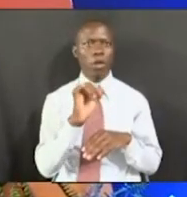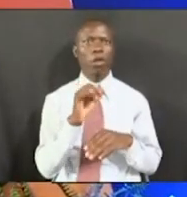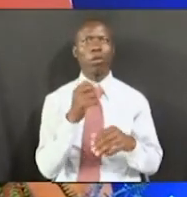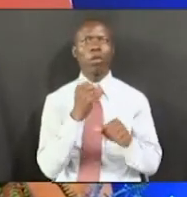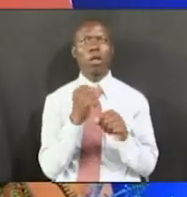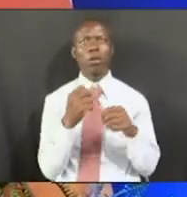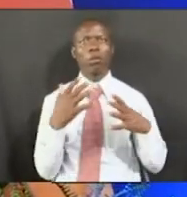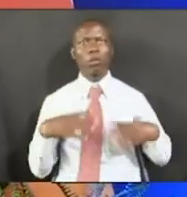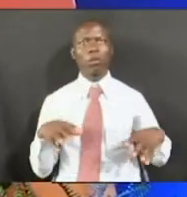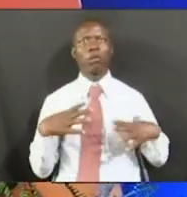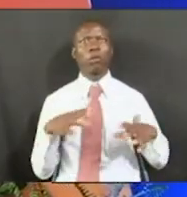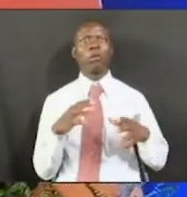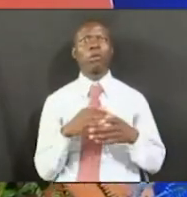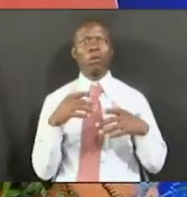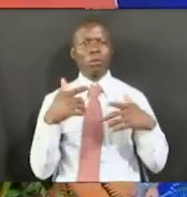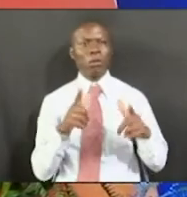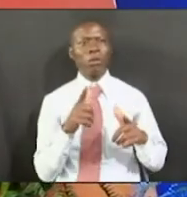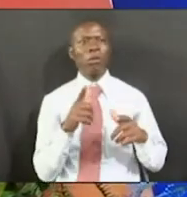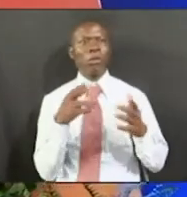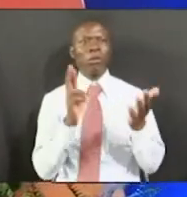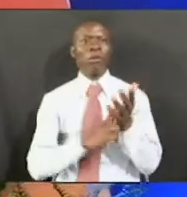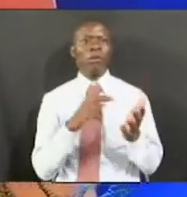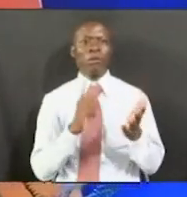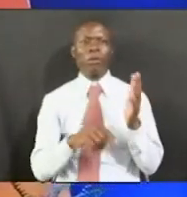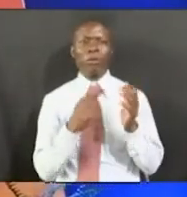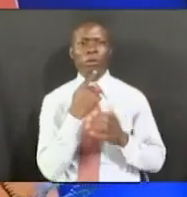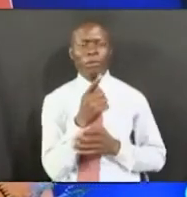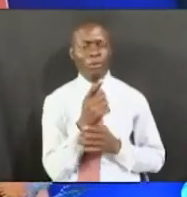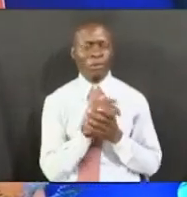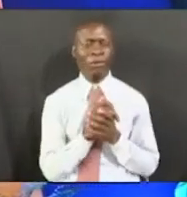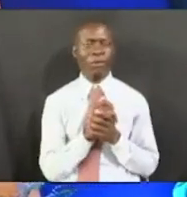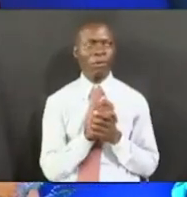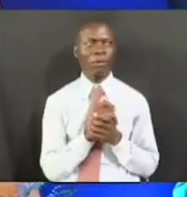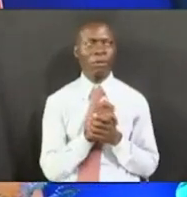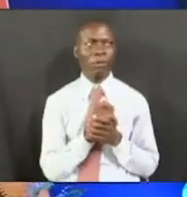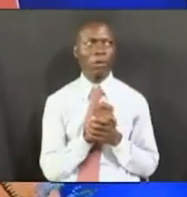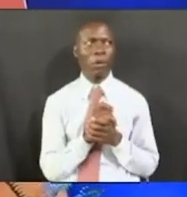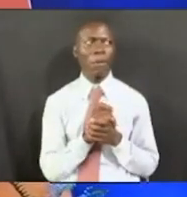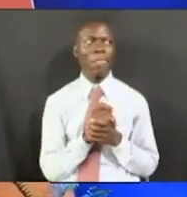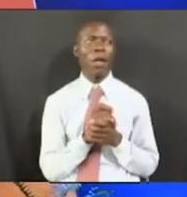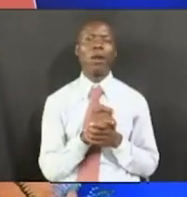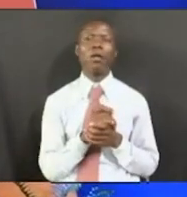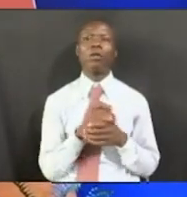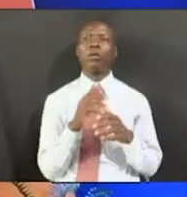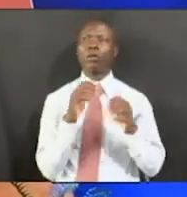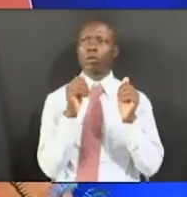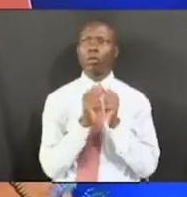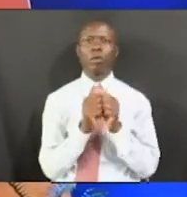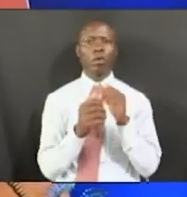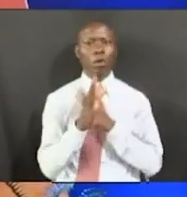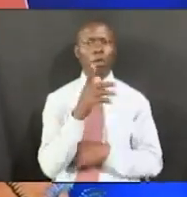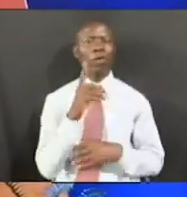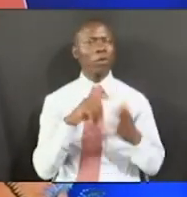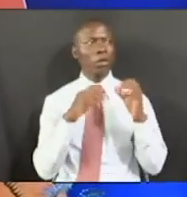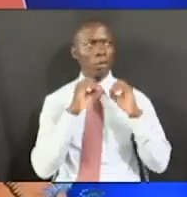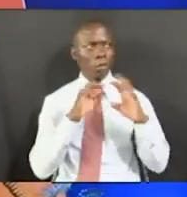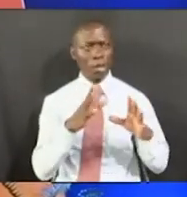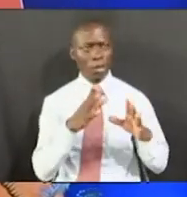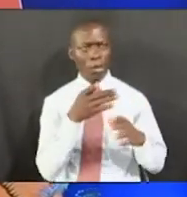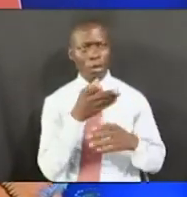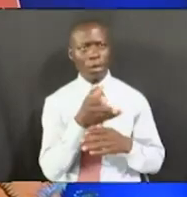you not responding now? Let me repeat what I've said. If you want God to bless you,